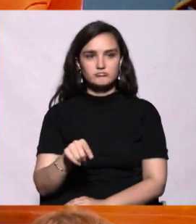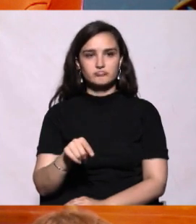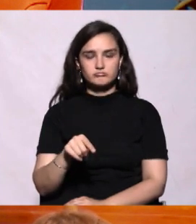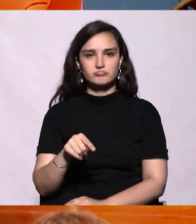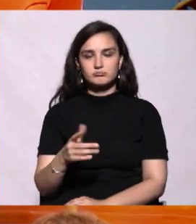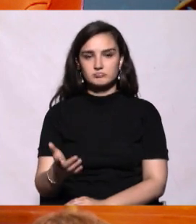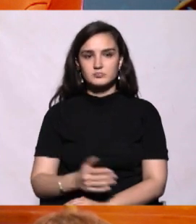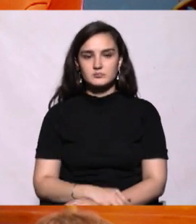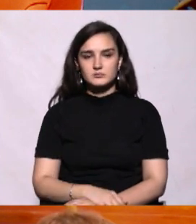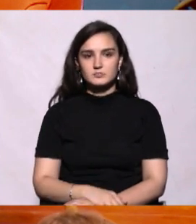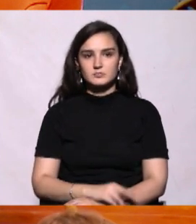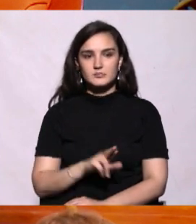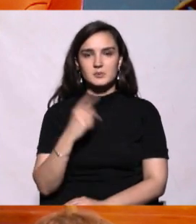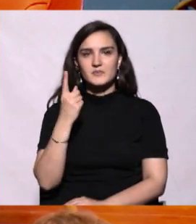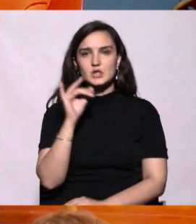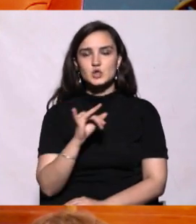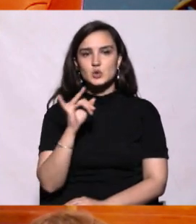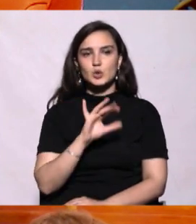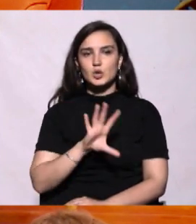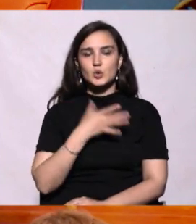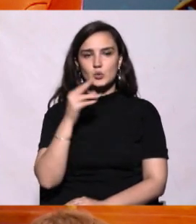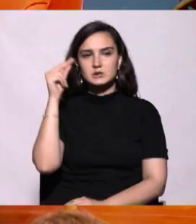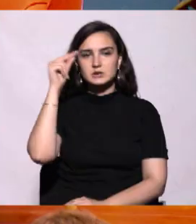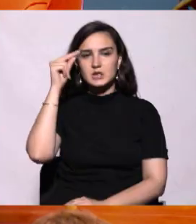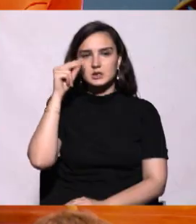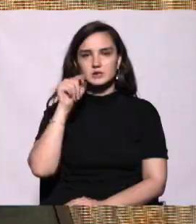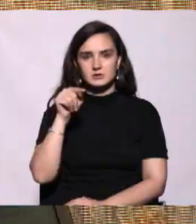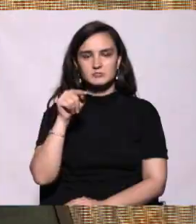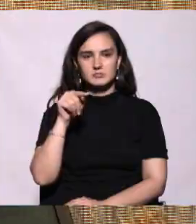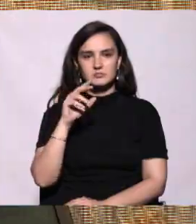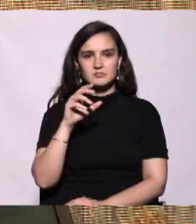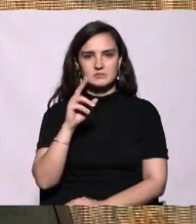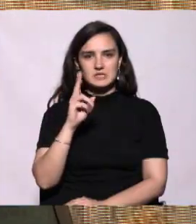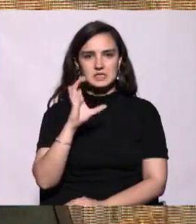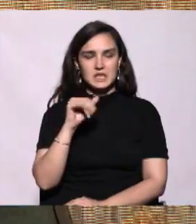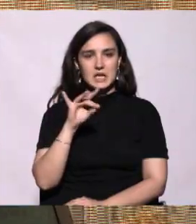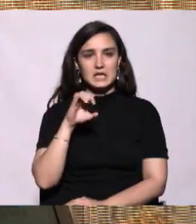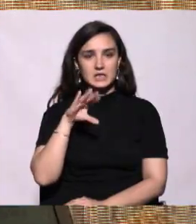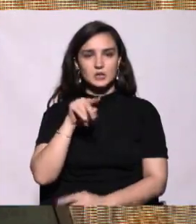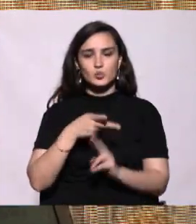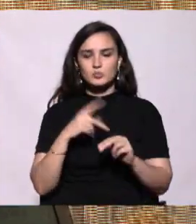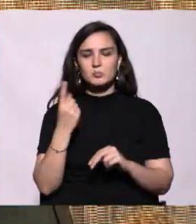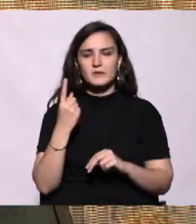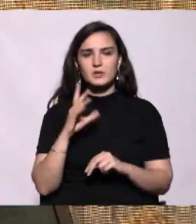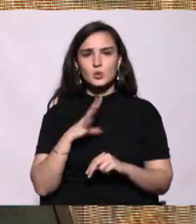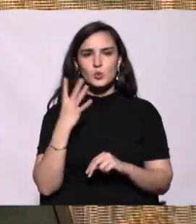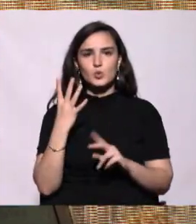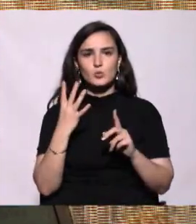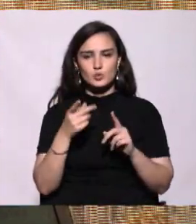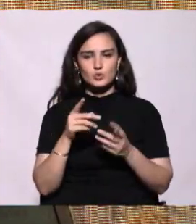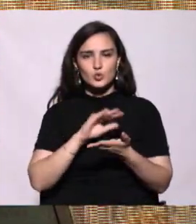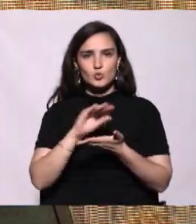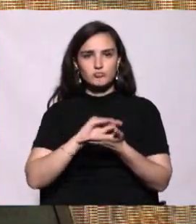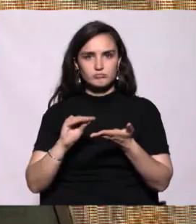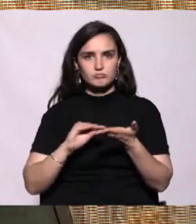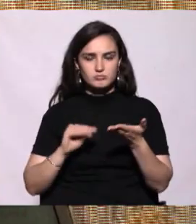1887. And the first story was a study in scarlet. This was the first of 4 novels